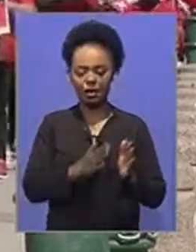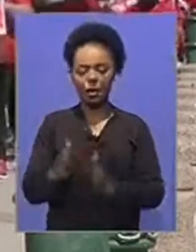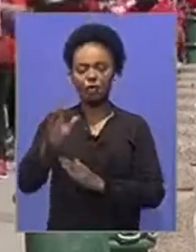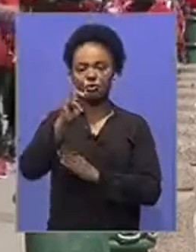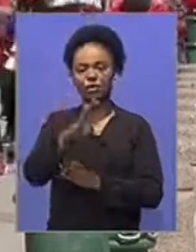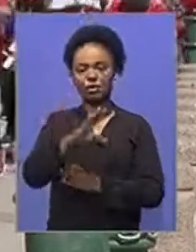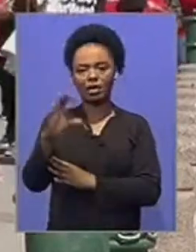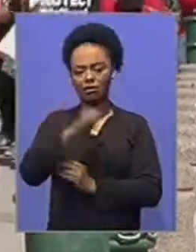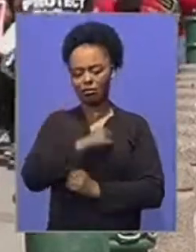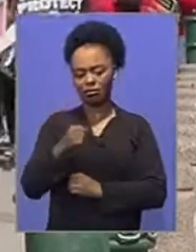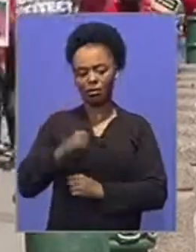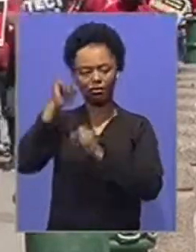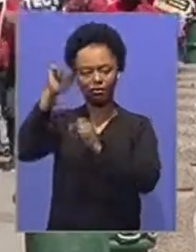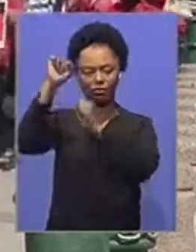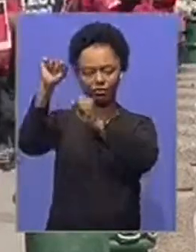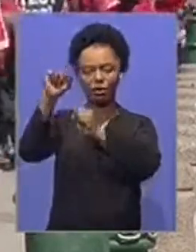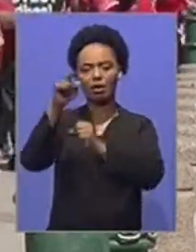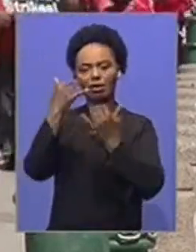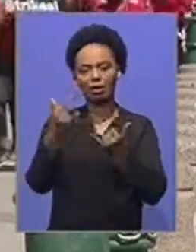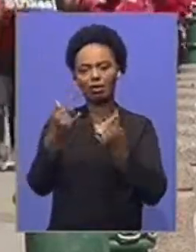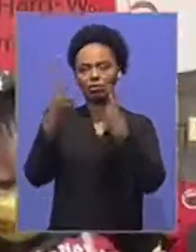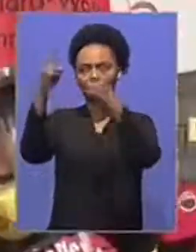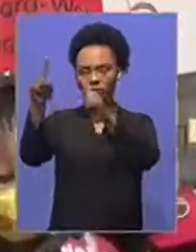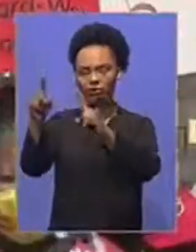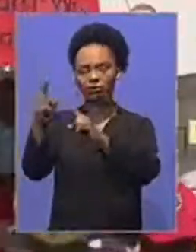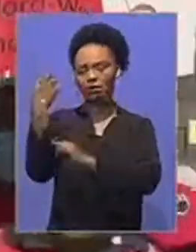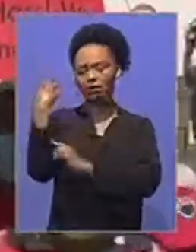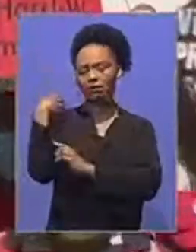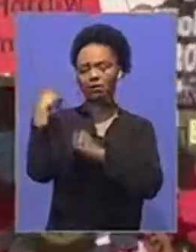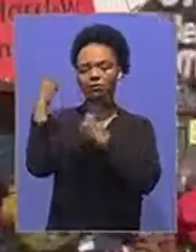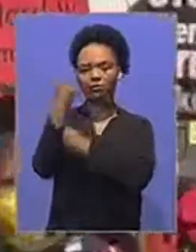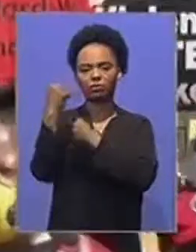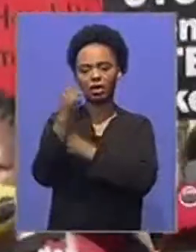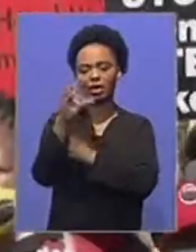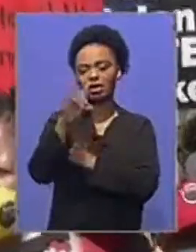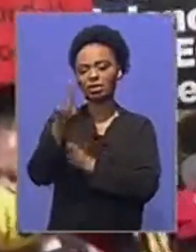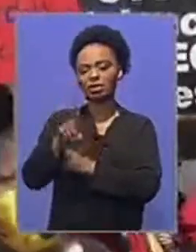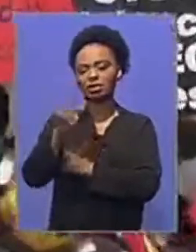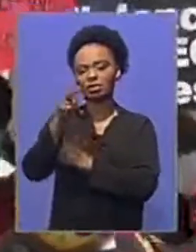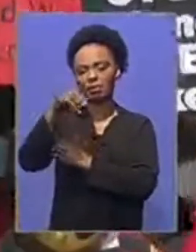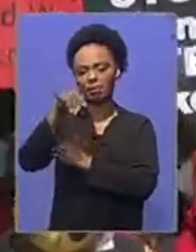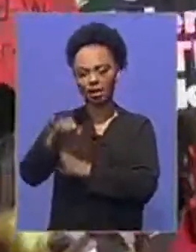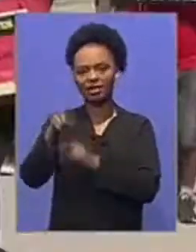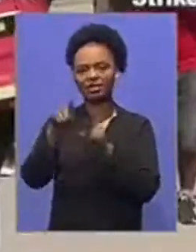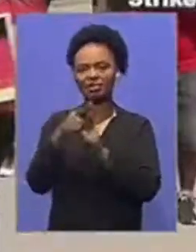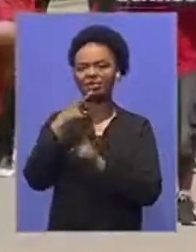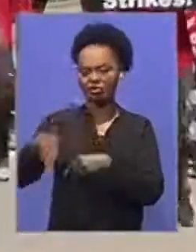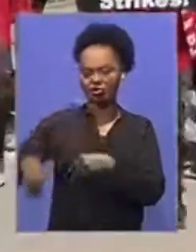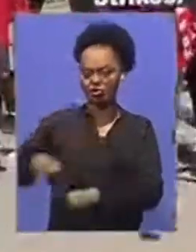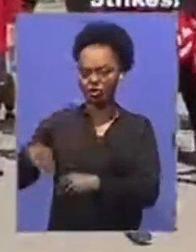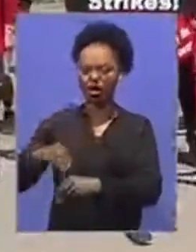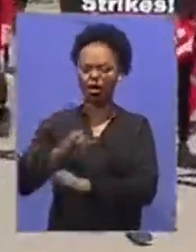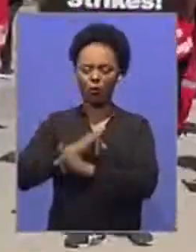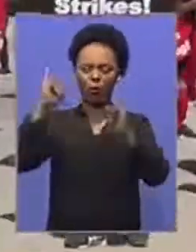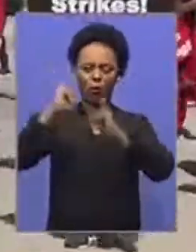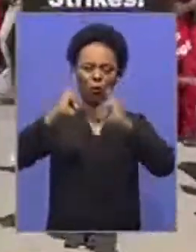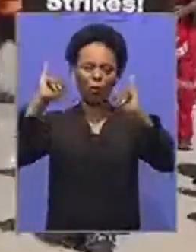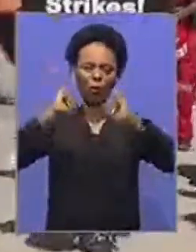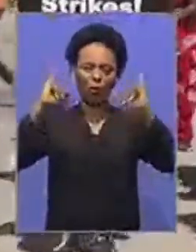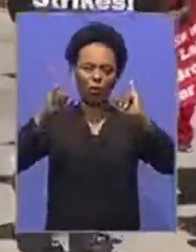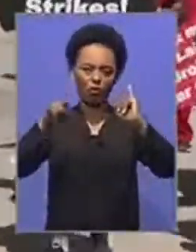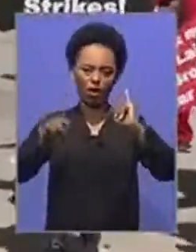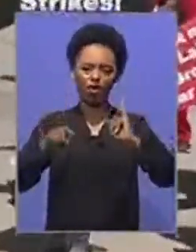wa COSATU a gwantetse go dikantorong tsa Tonakgolo Zamani Solo. Kwa teng ba ne ba lela ka bonweenwee jo bo kwa godimo kwa porofenseng le go batla